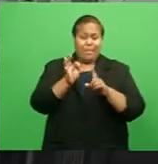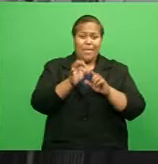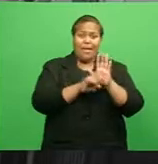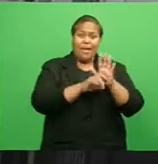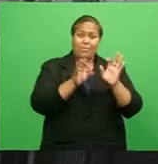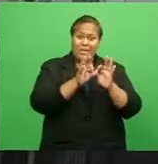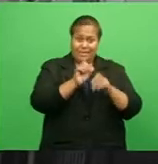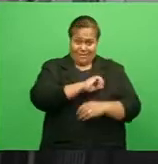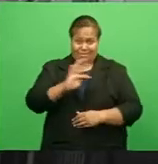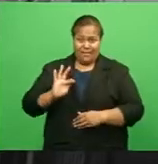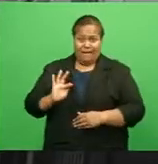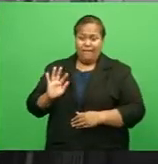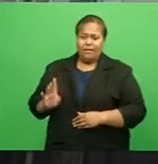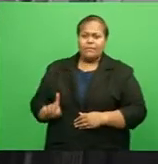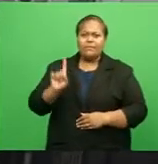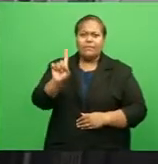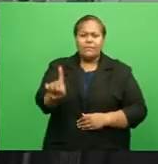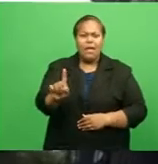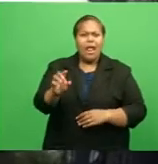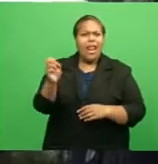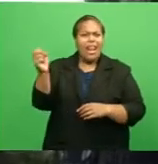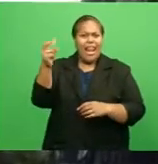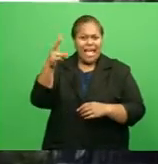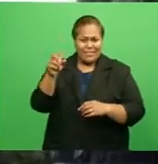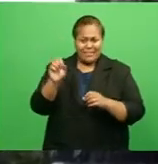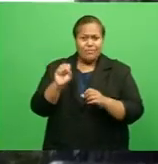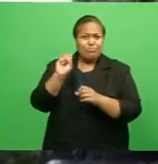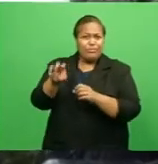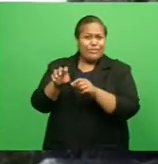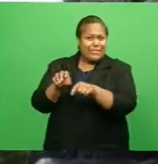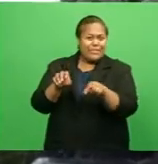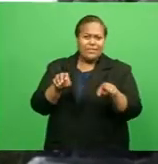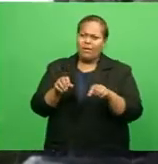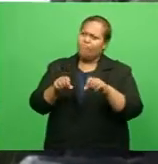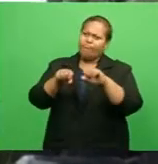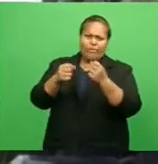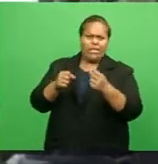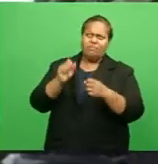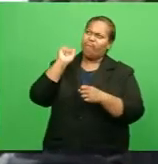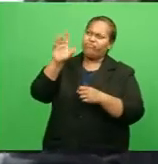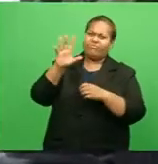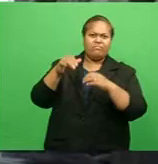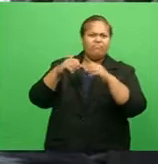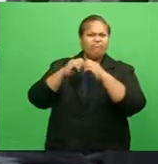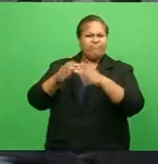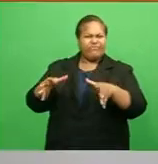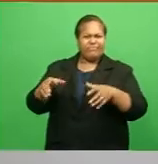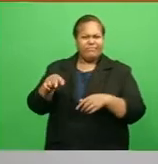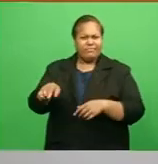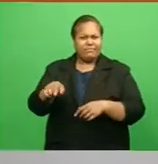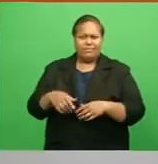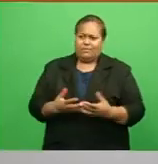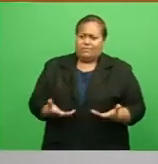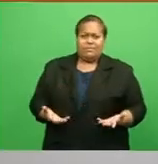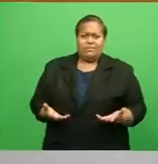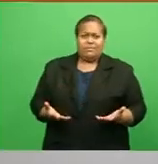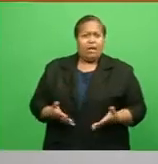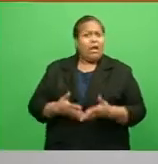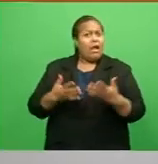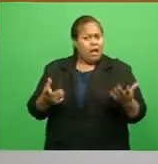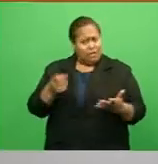lights, in public area, they break that. So how do we deal with